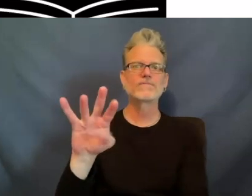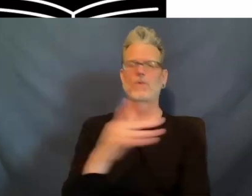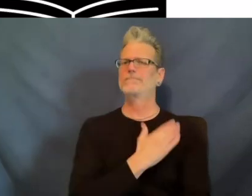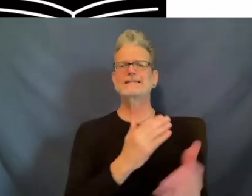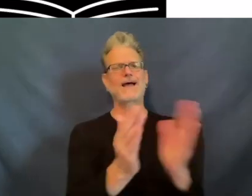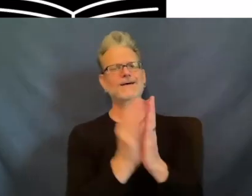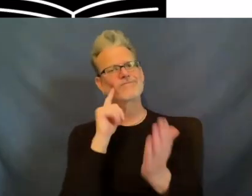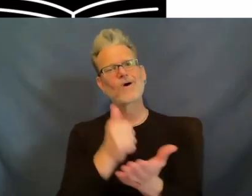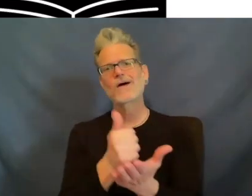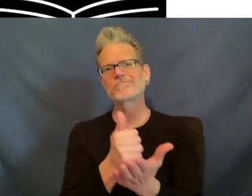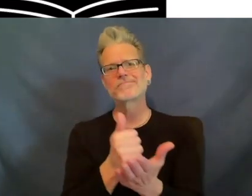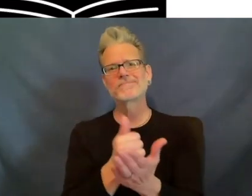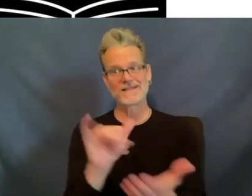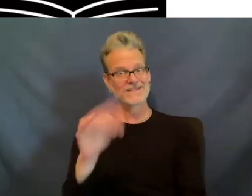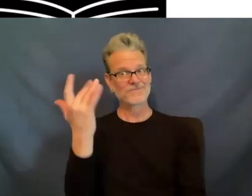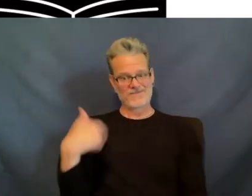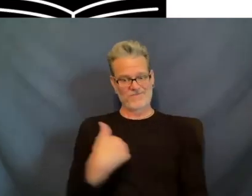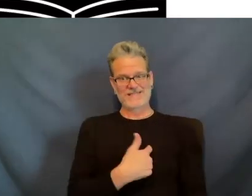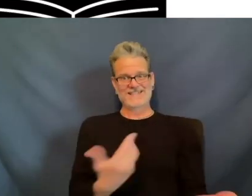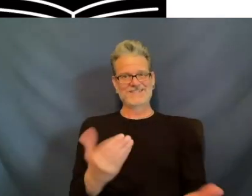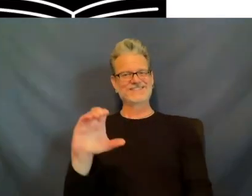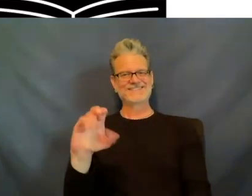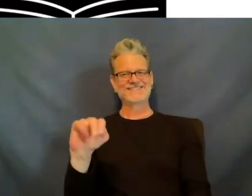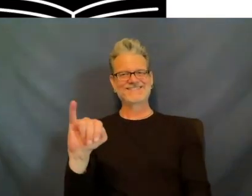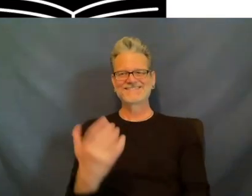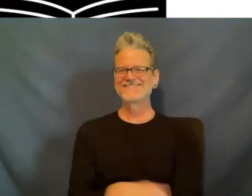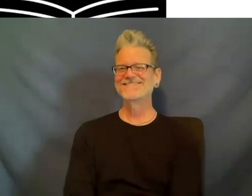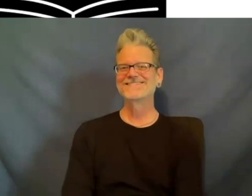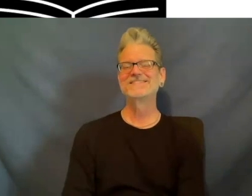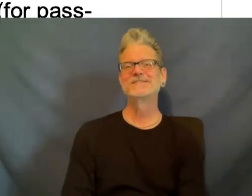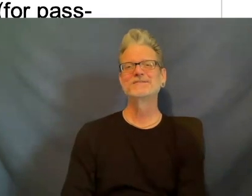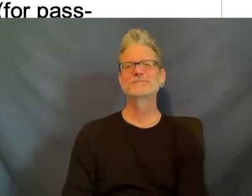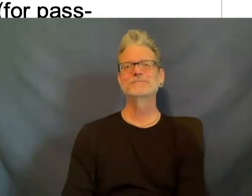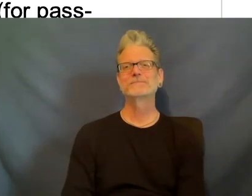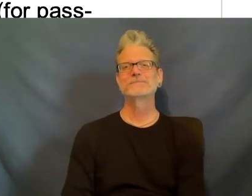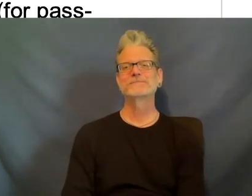we as community navigators work to provide support. Next slide, please.